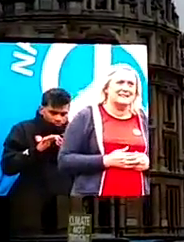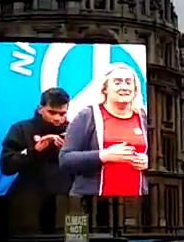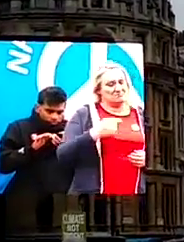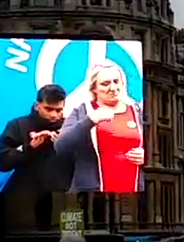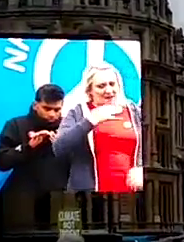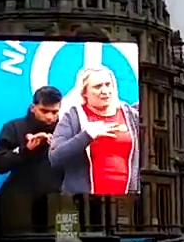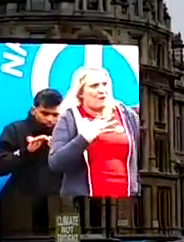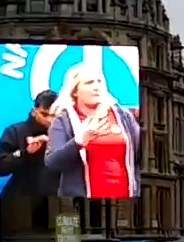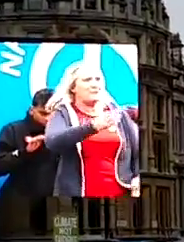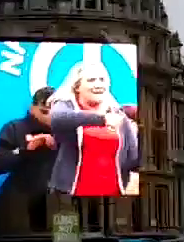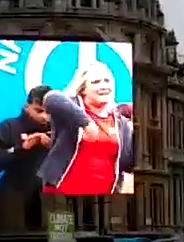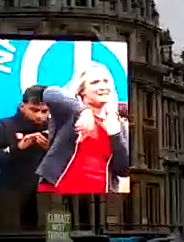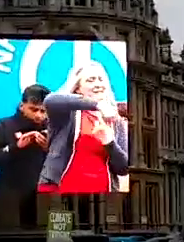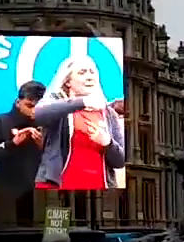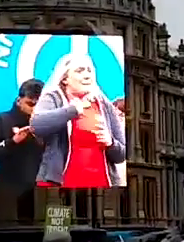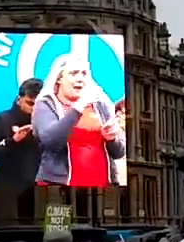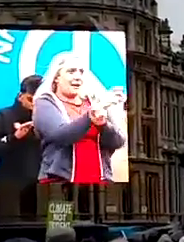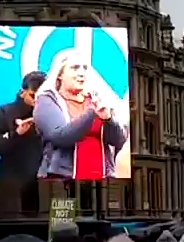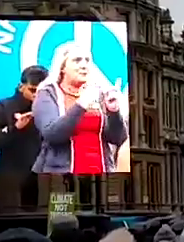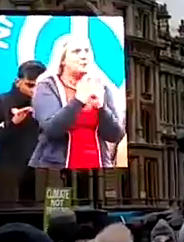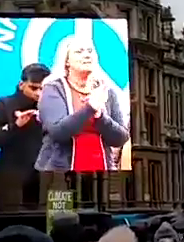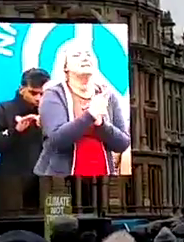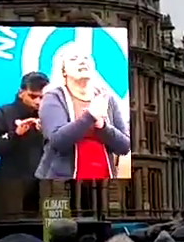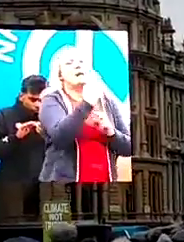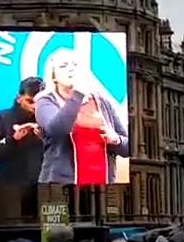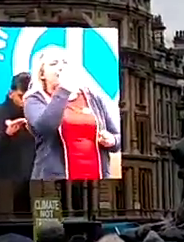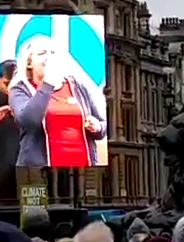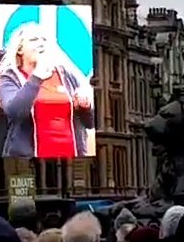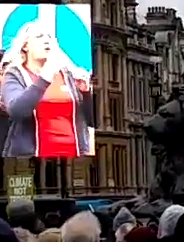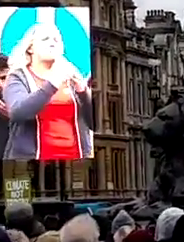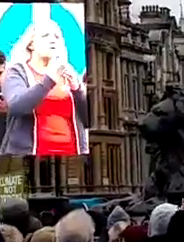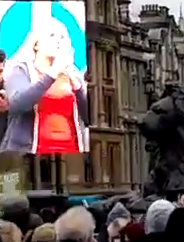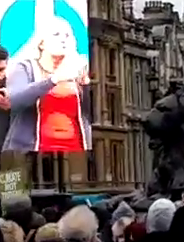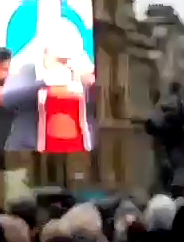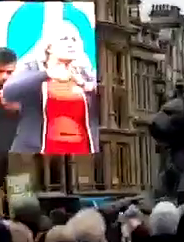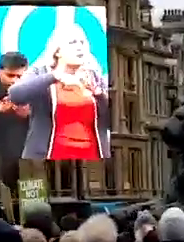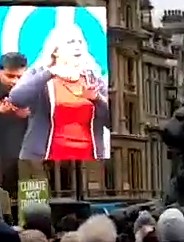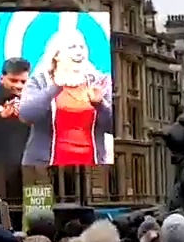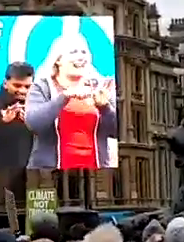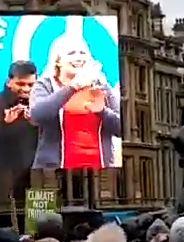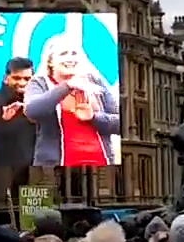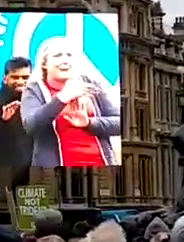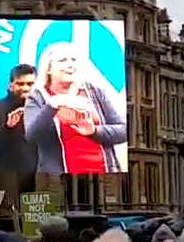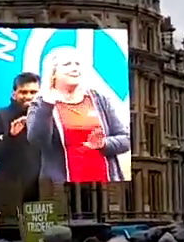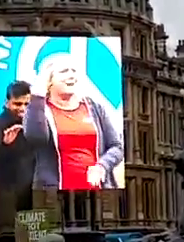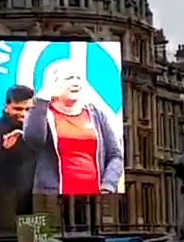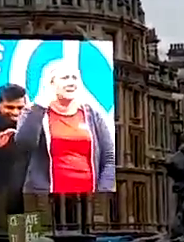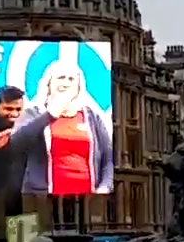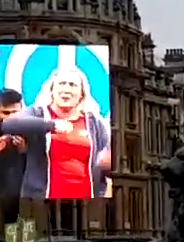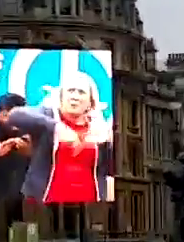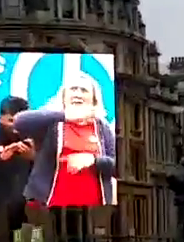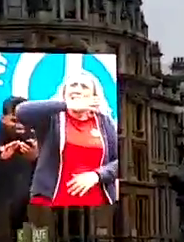I represent in my community in Peckham, Hackney, South East London. We need